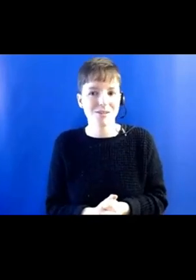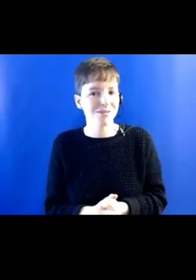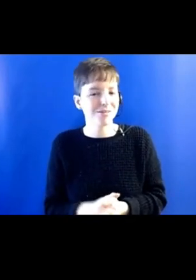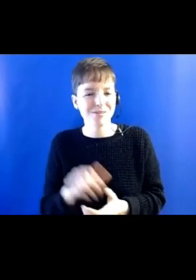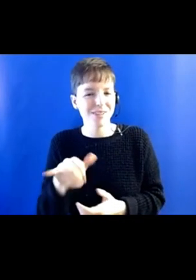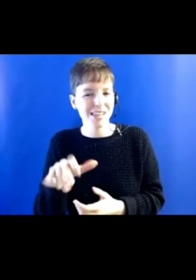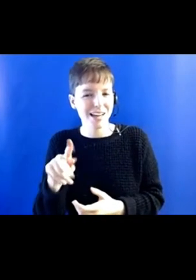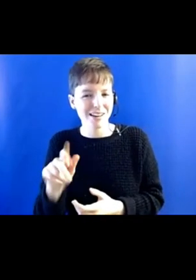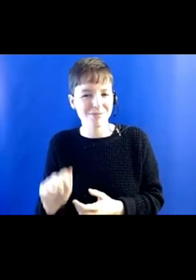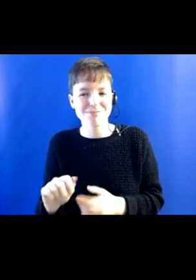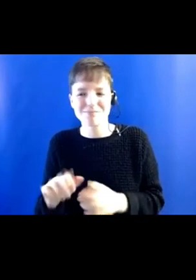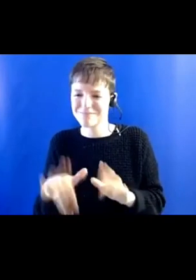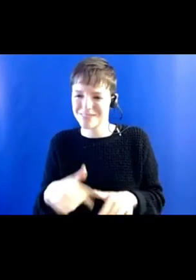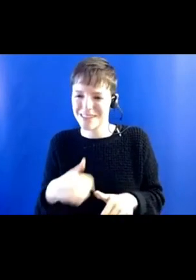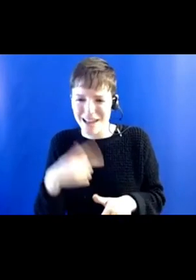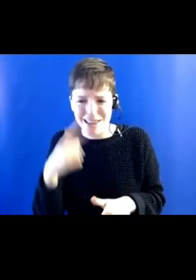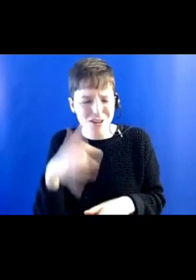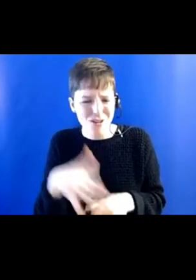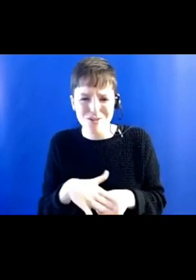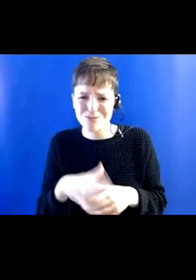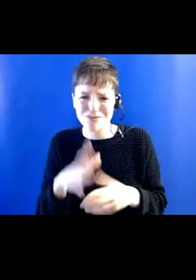I think you're very thorough.